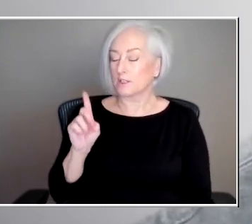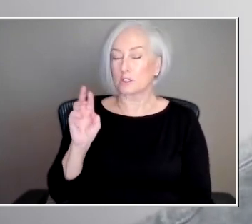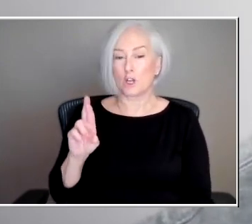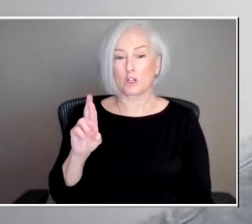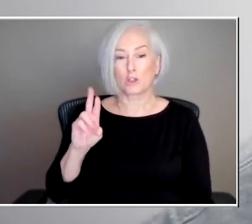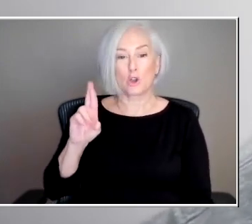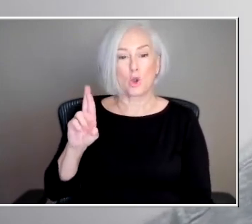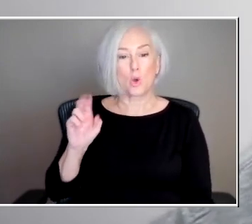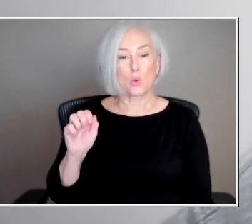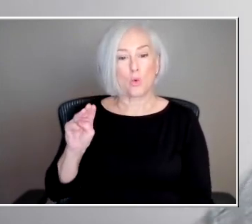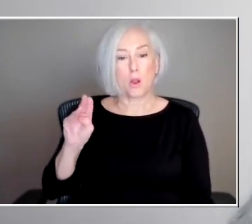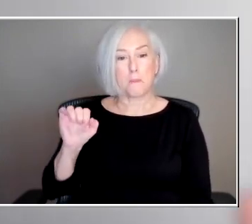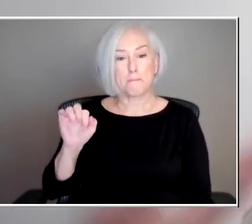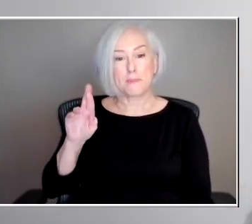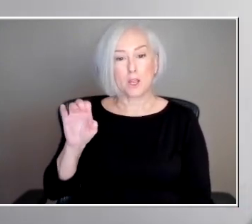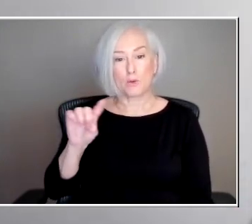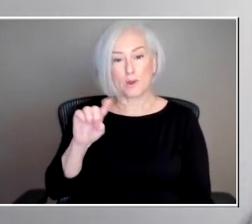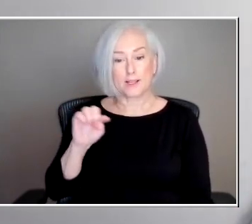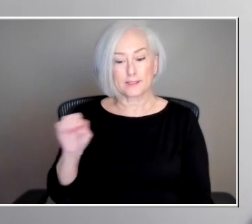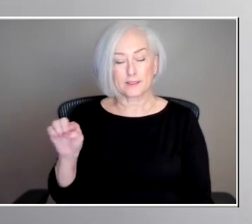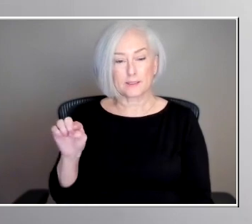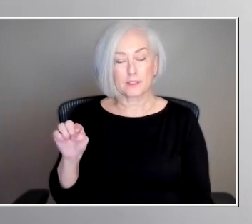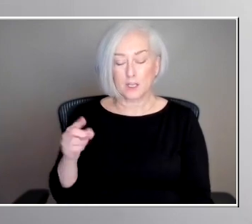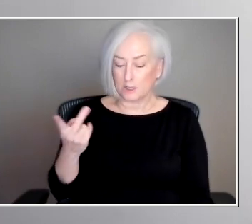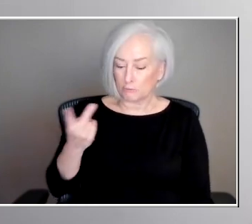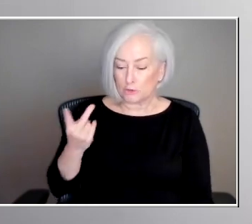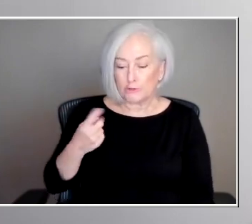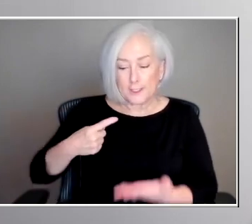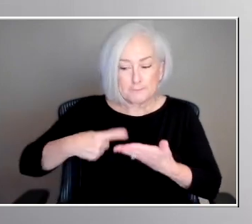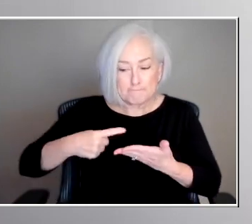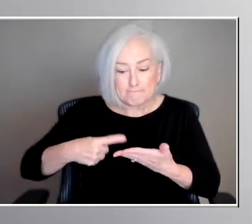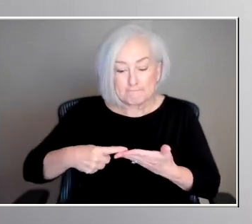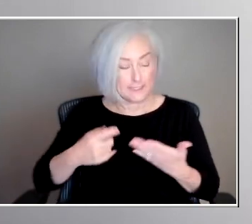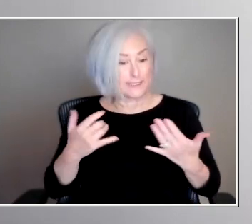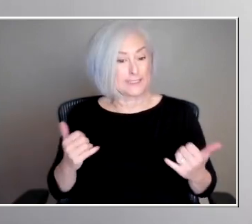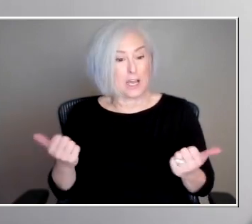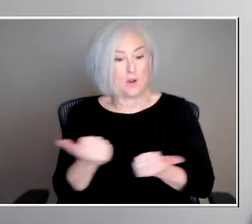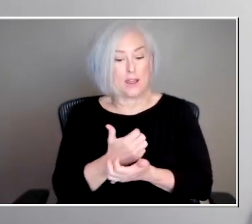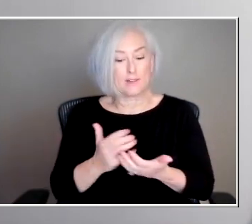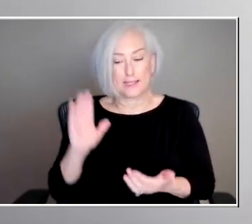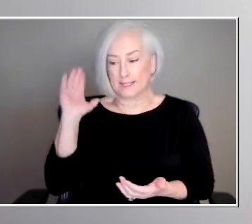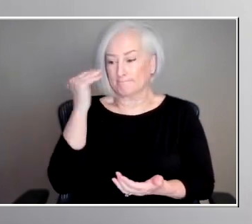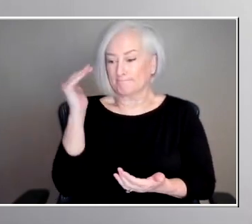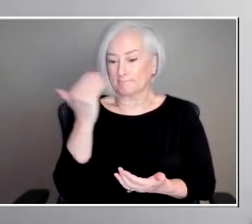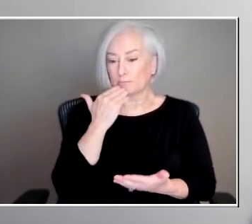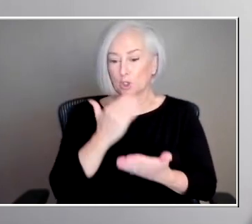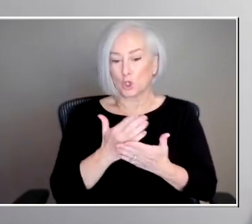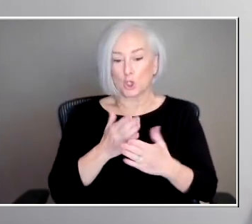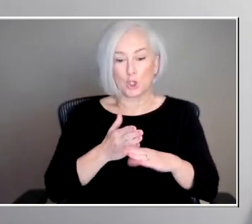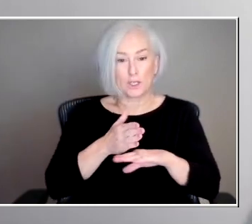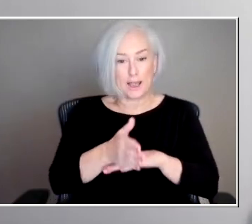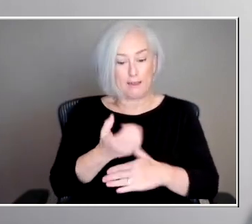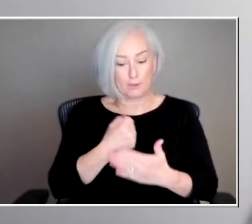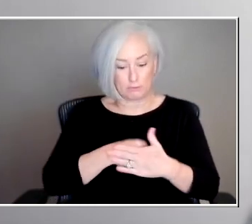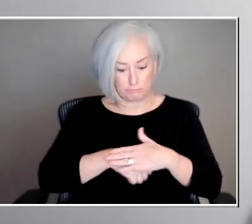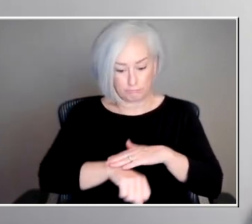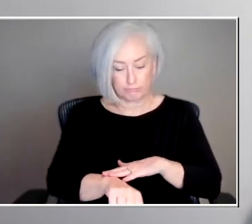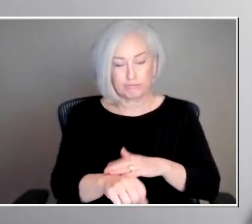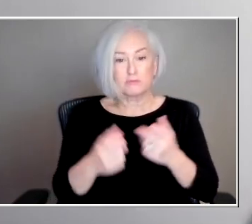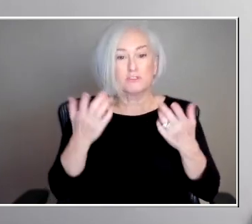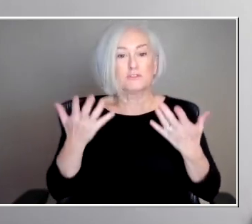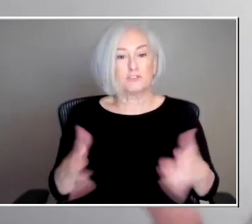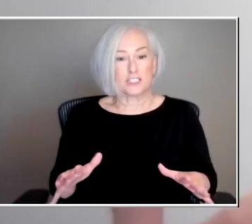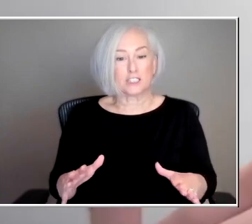and I talked about, now that things have been going well, even postpartum, what are the odds that if I stopped taking